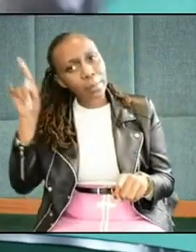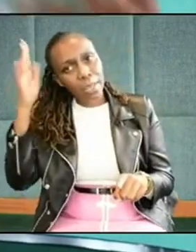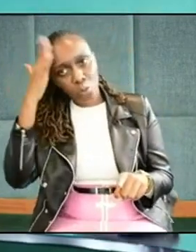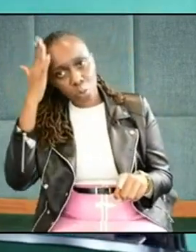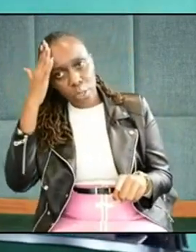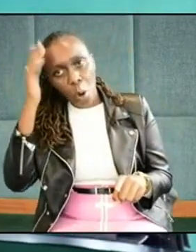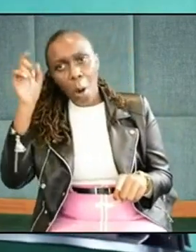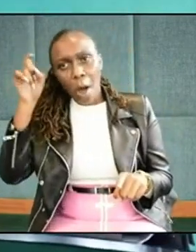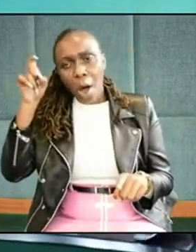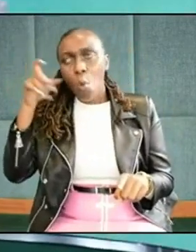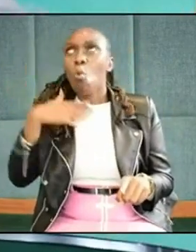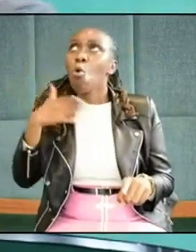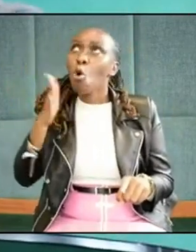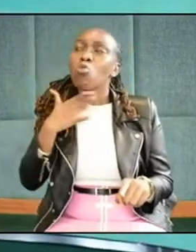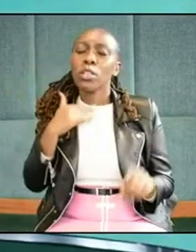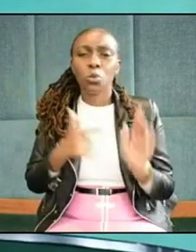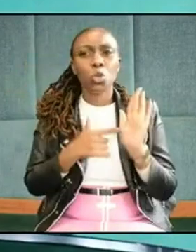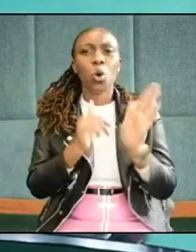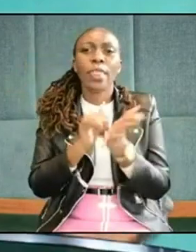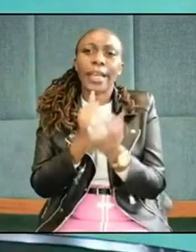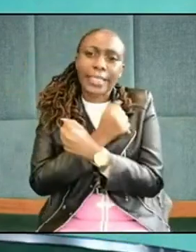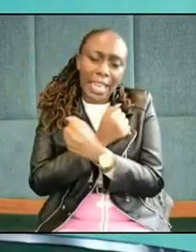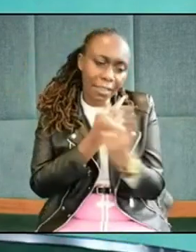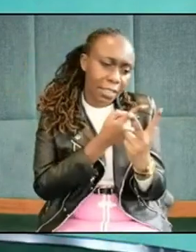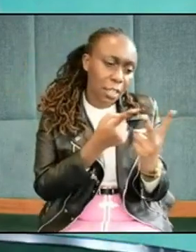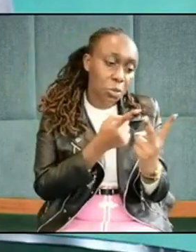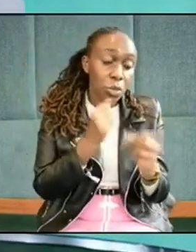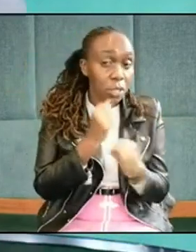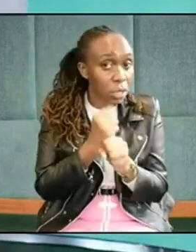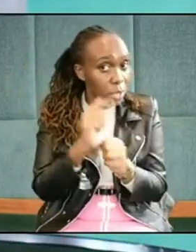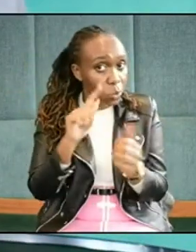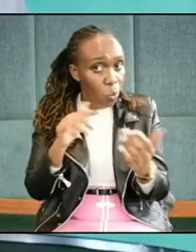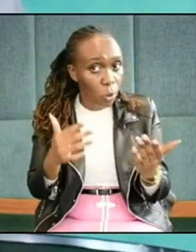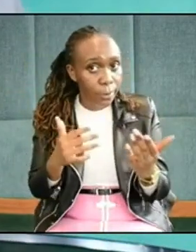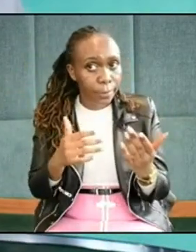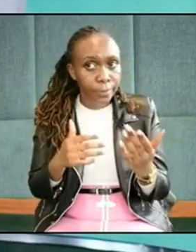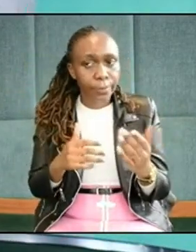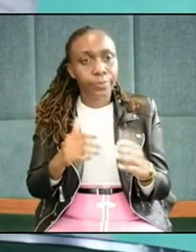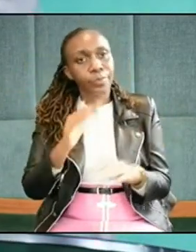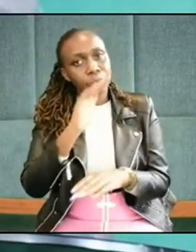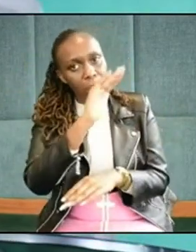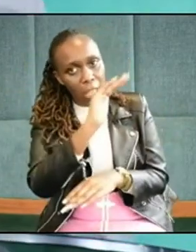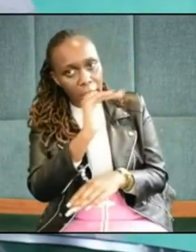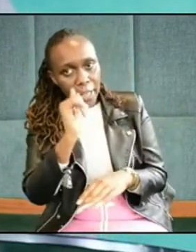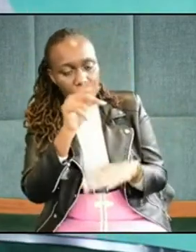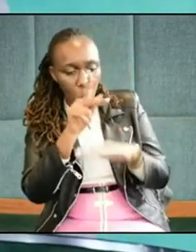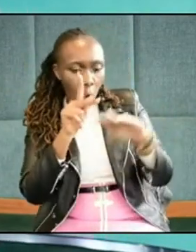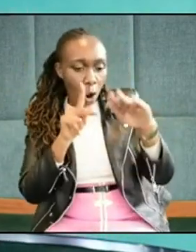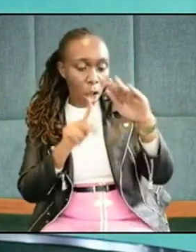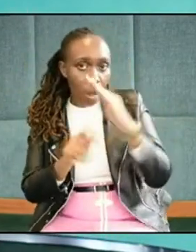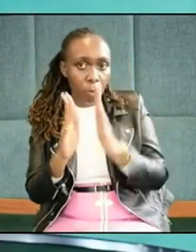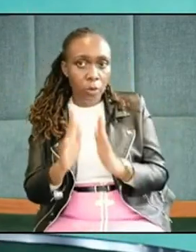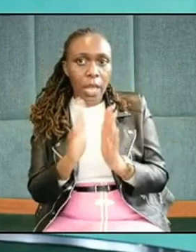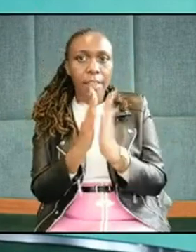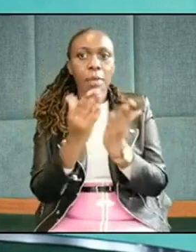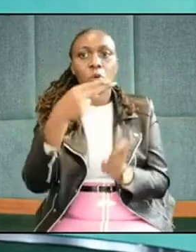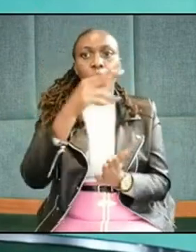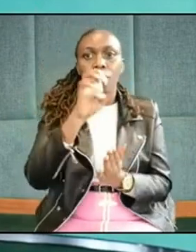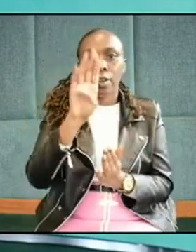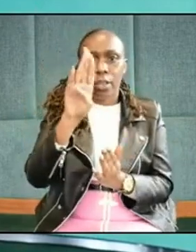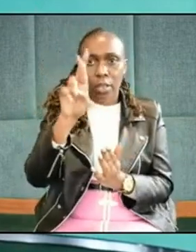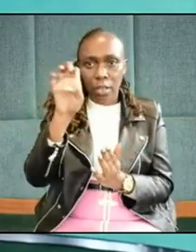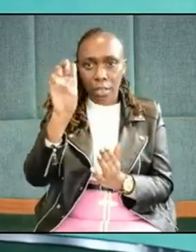wants to show us that he loves us. And what does he do? He decides to call prophets. Hebrews chapter 1, verses 1 to